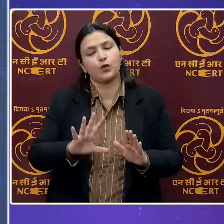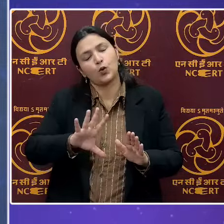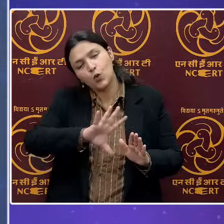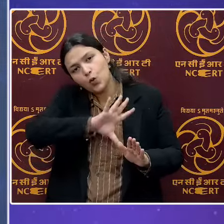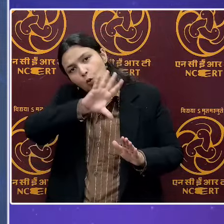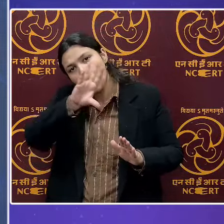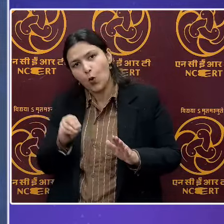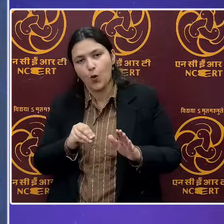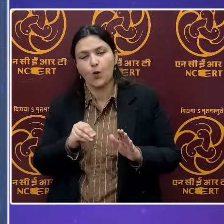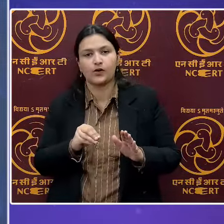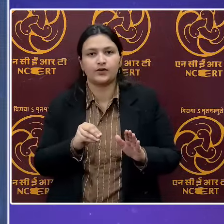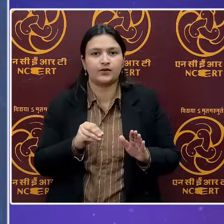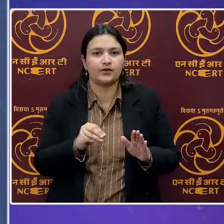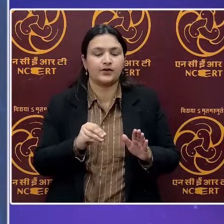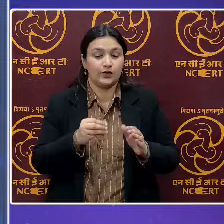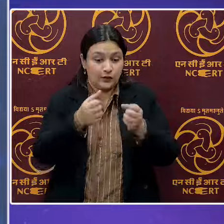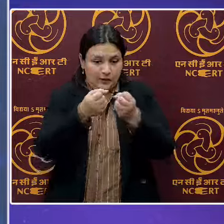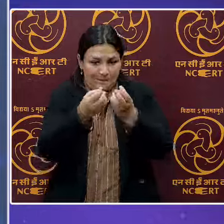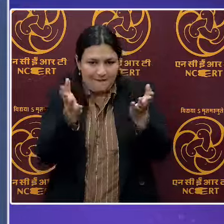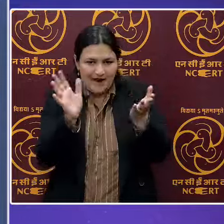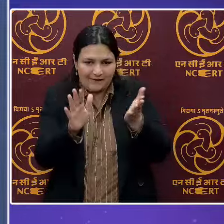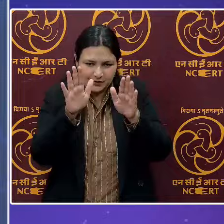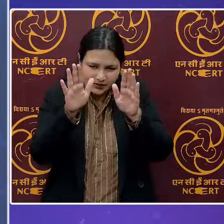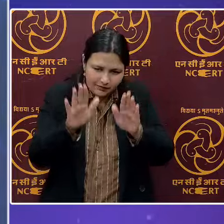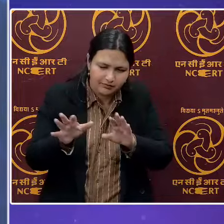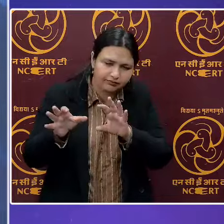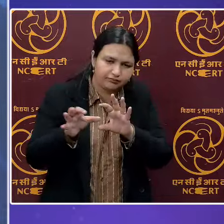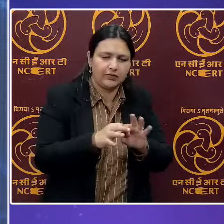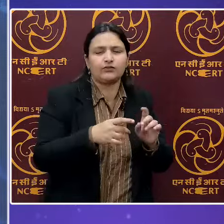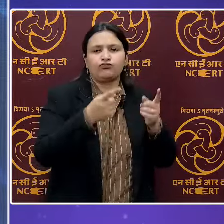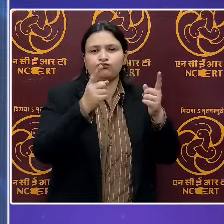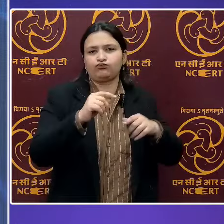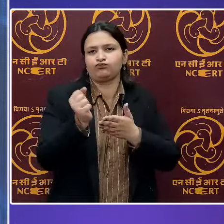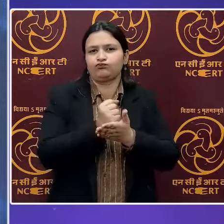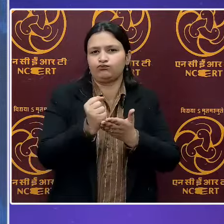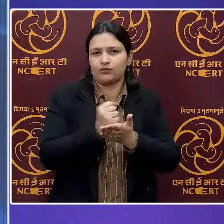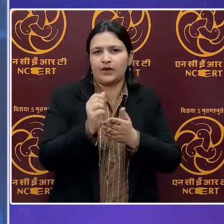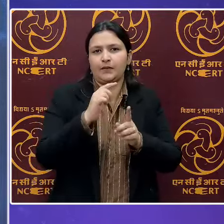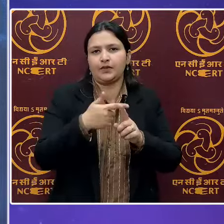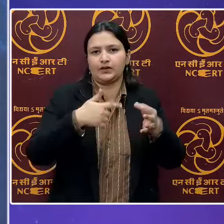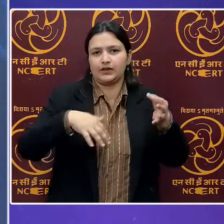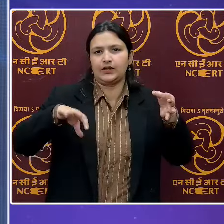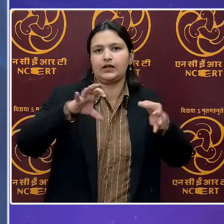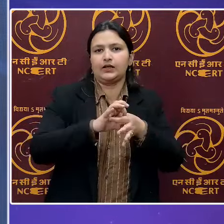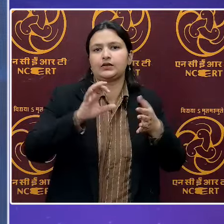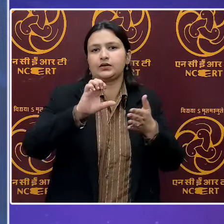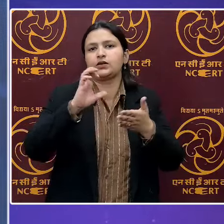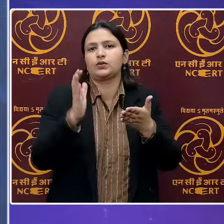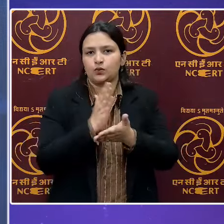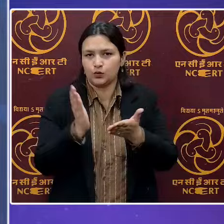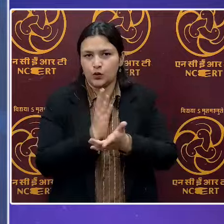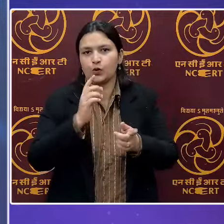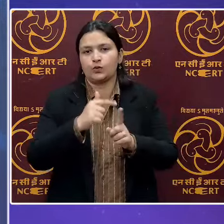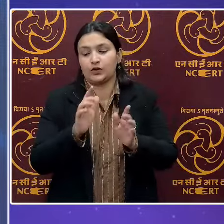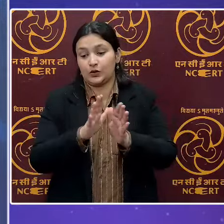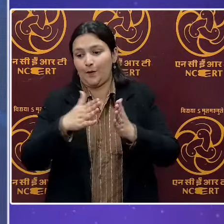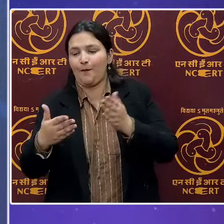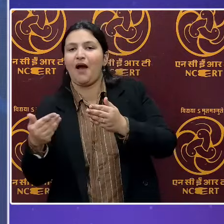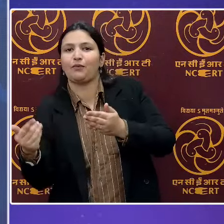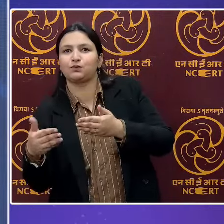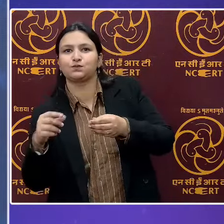must complete at least 5 questions and solve all examples of NCERT and all back questions of NCERT. The questions